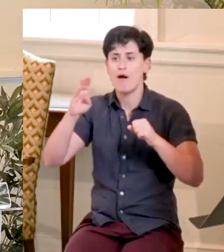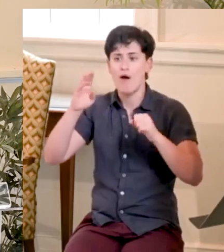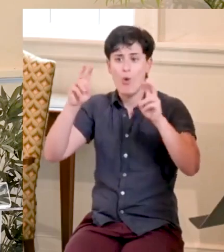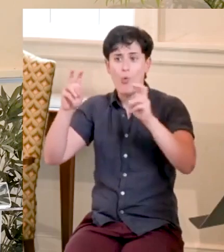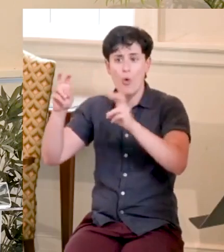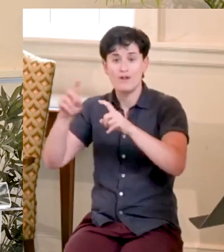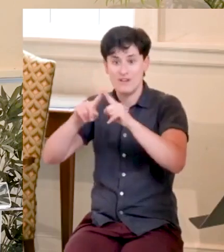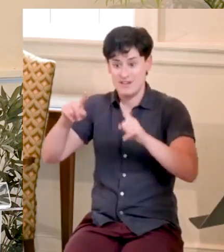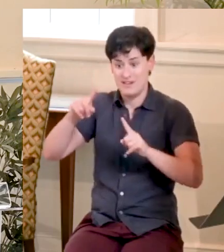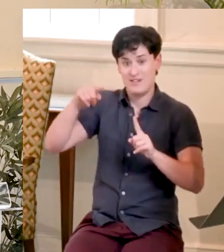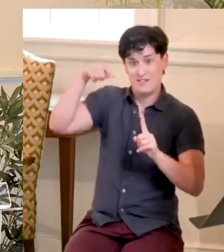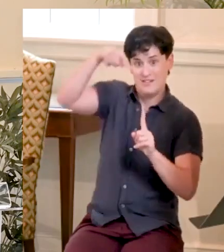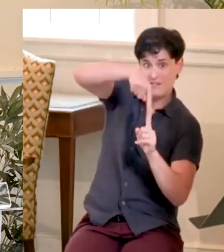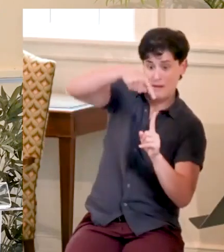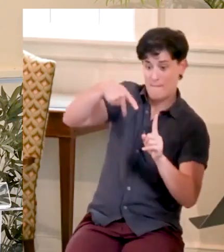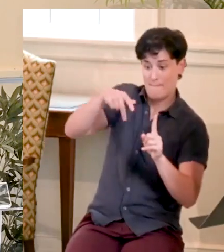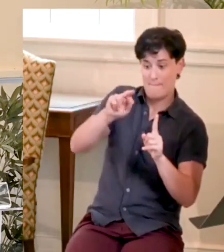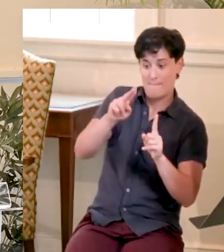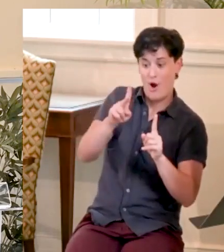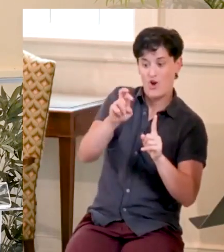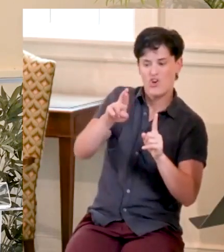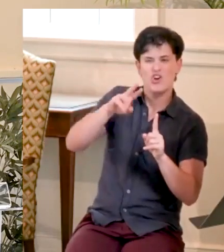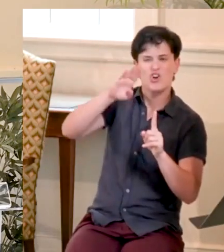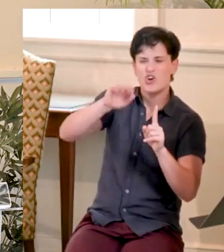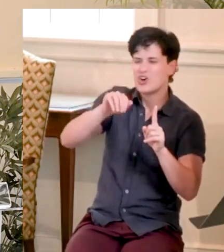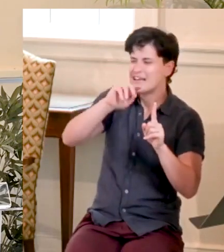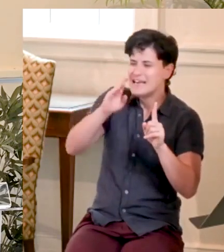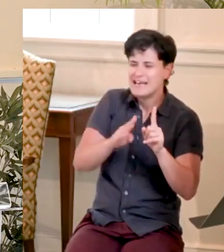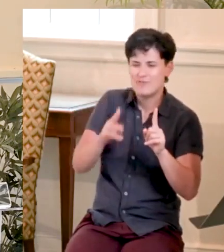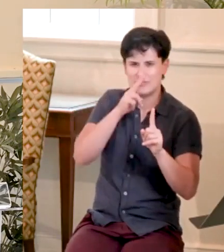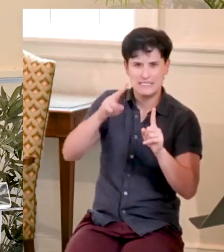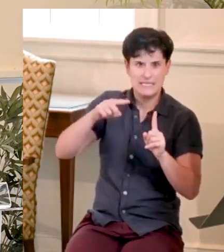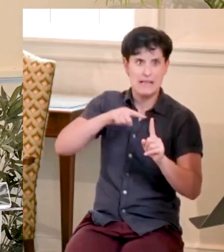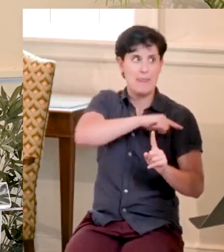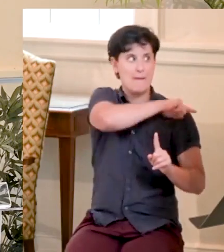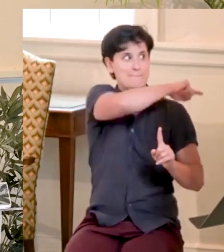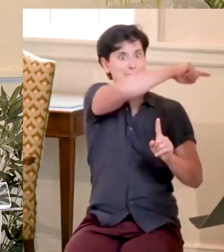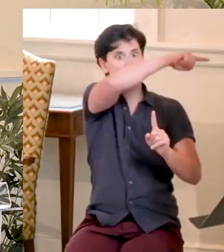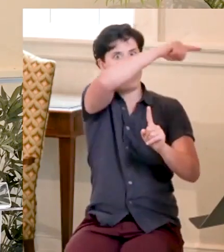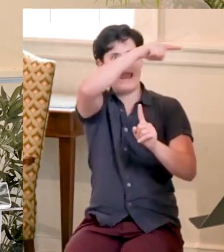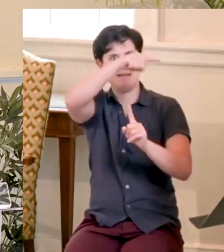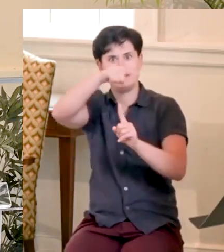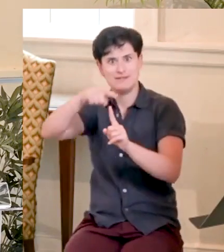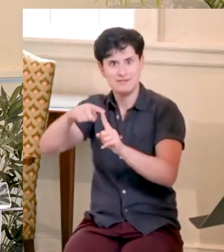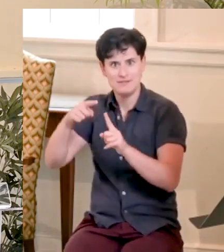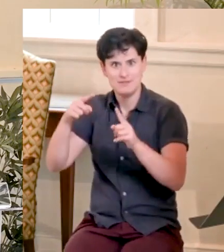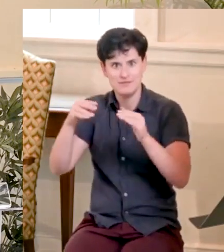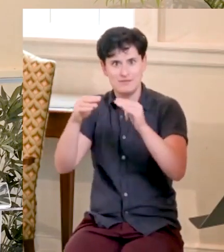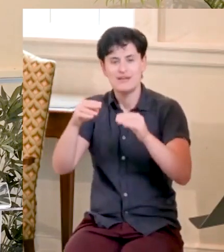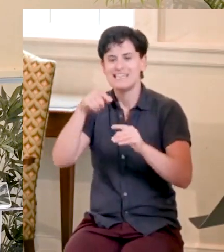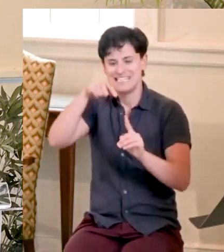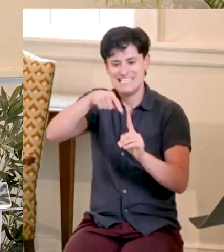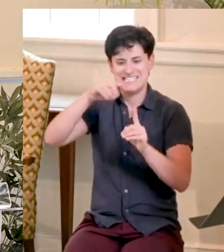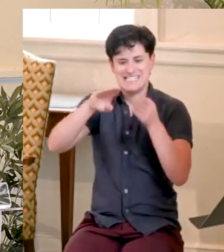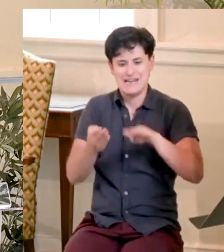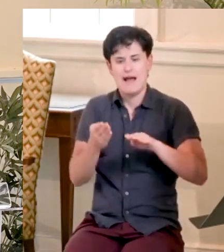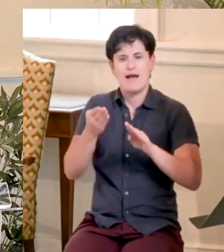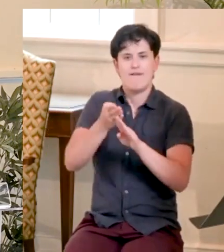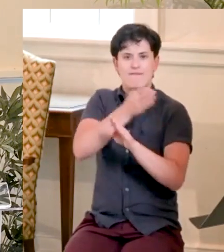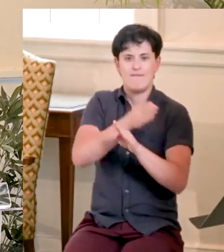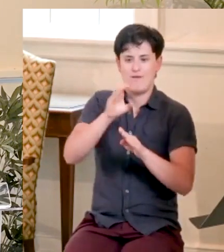never lived to see it bend. He died before the Civil War and before